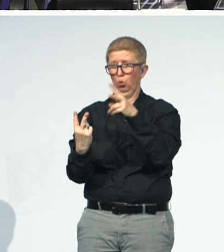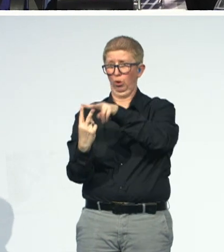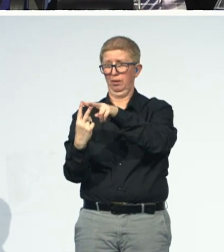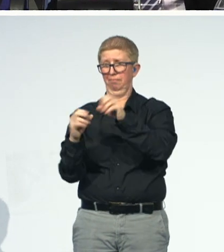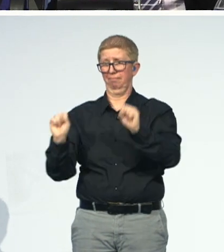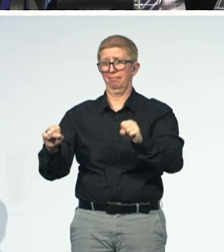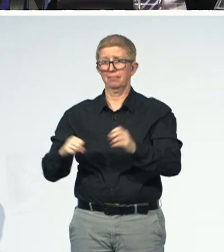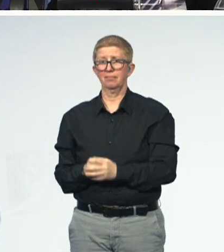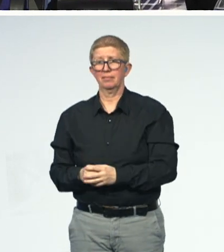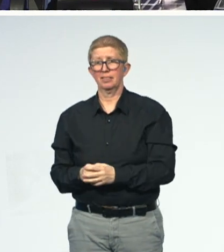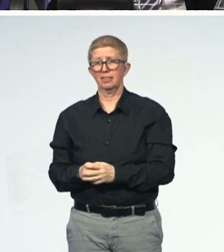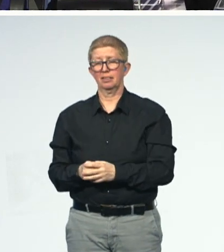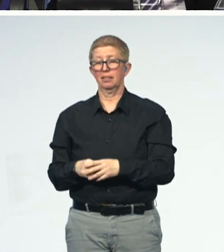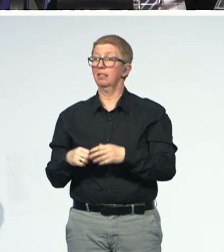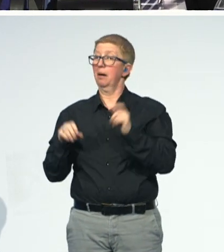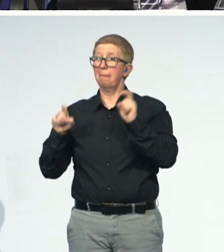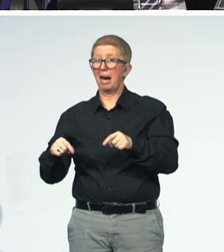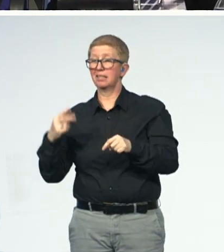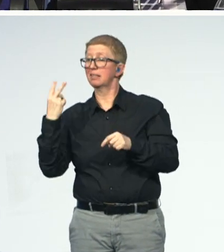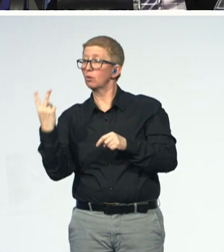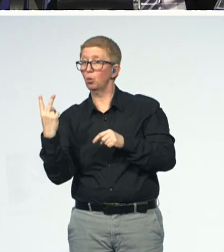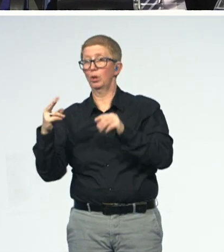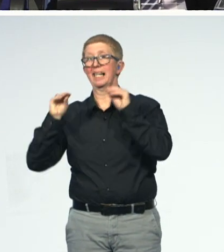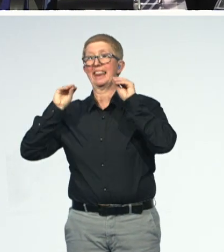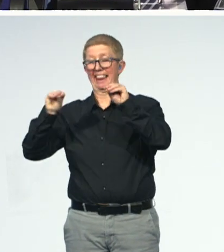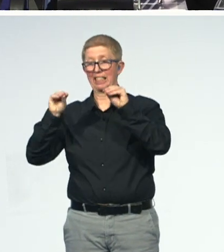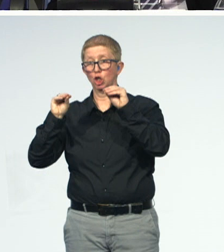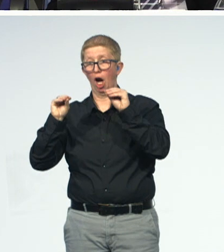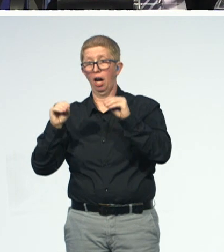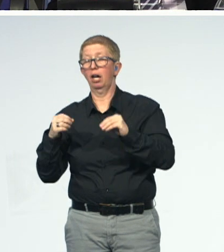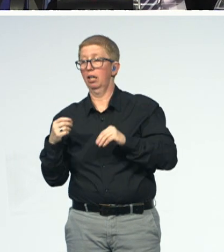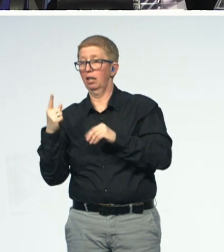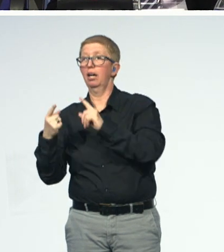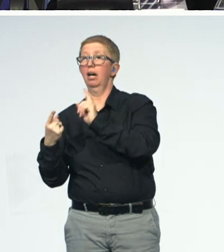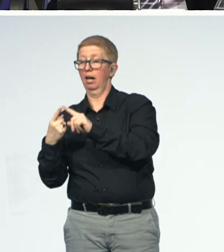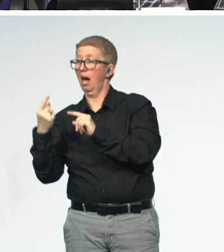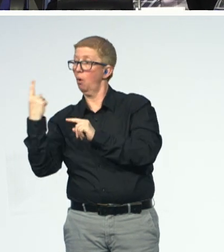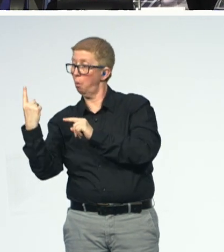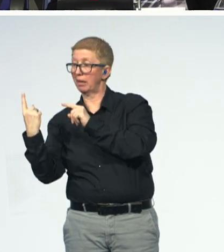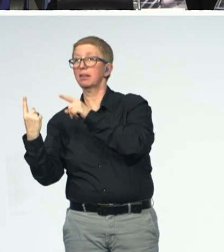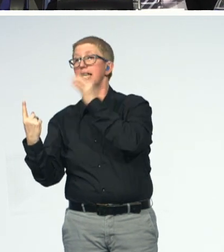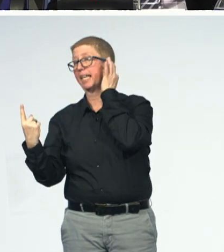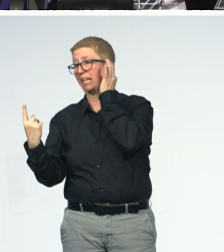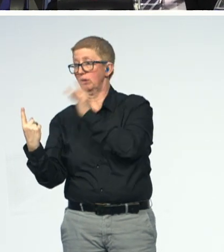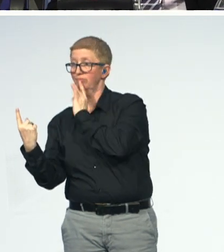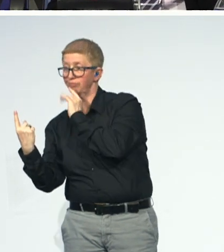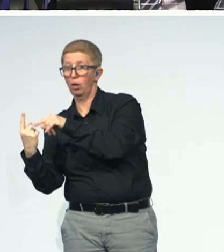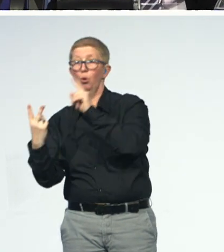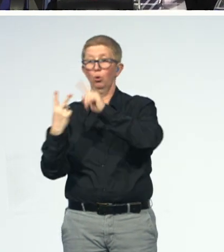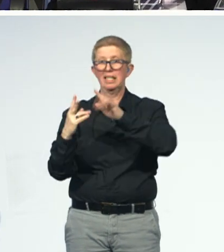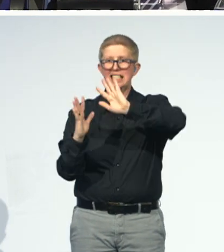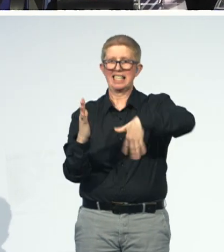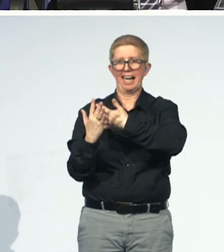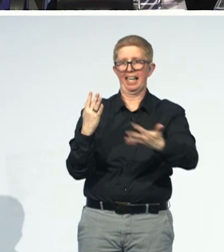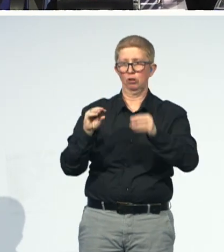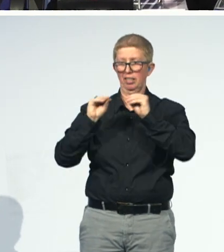students in each CELCO class. So these 3 key components is to ensure that